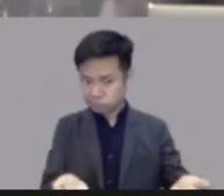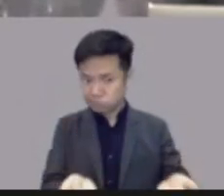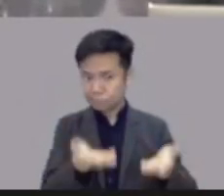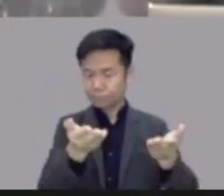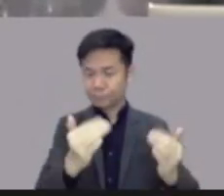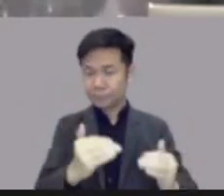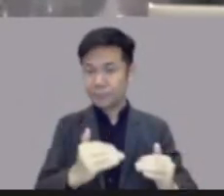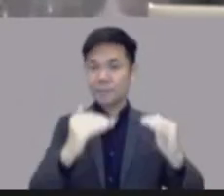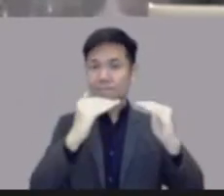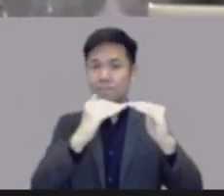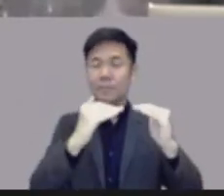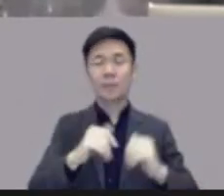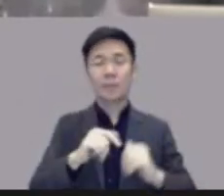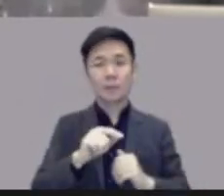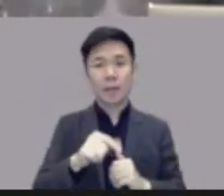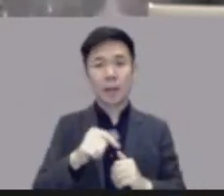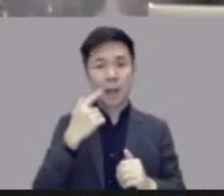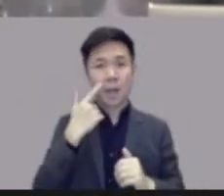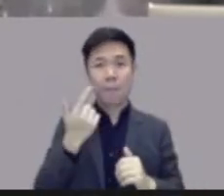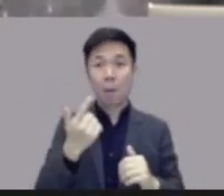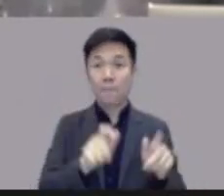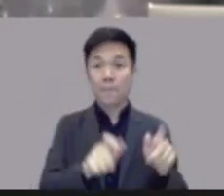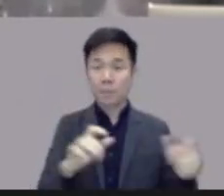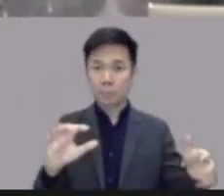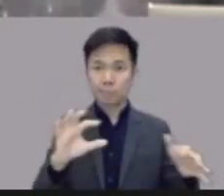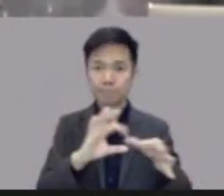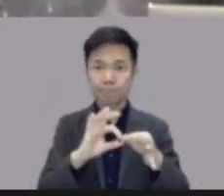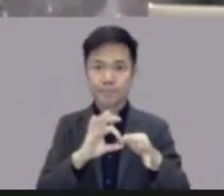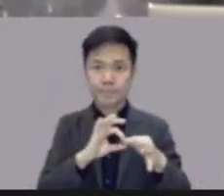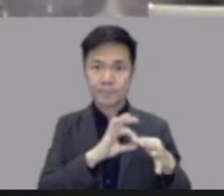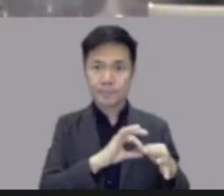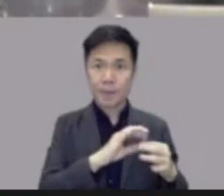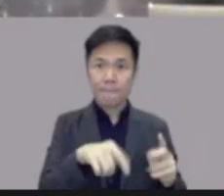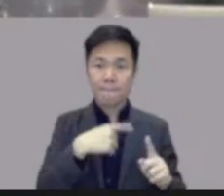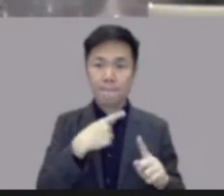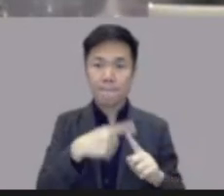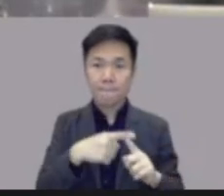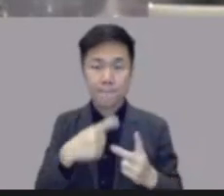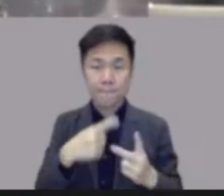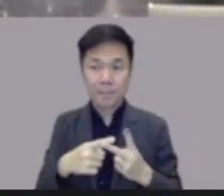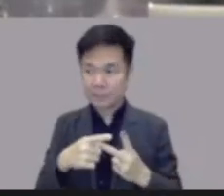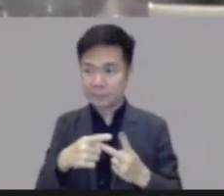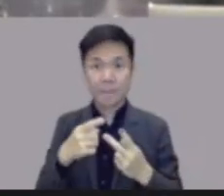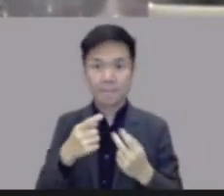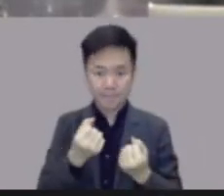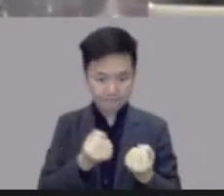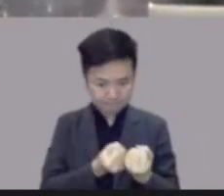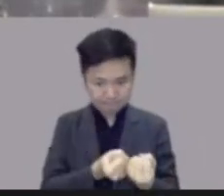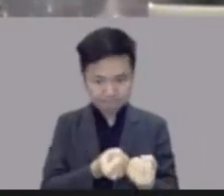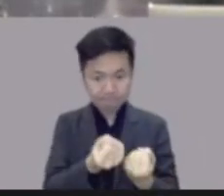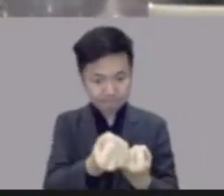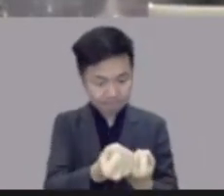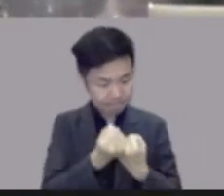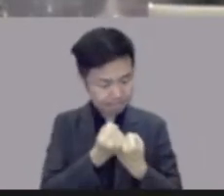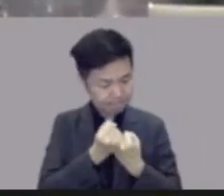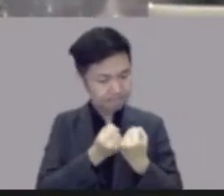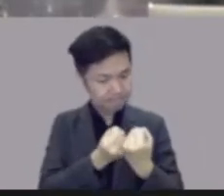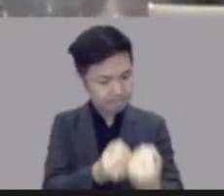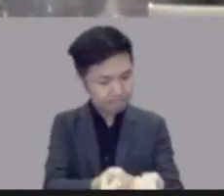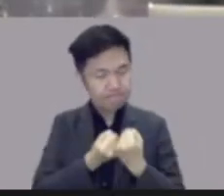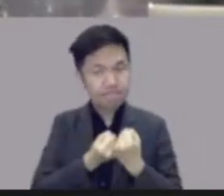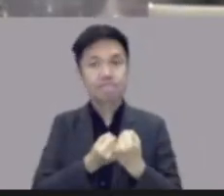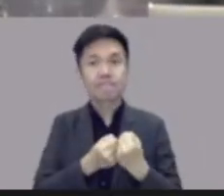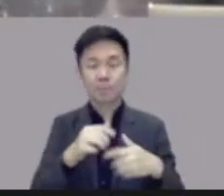solidarity and cooperation and develop Mutual Aid among communities within the countries through the